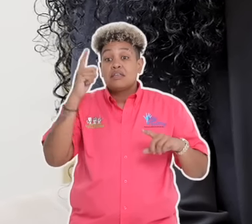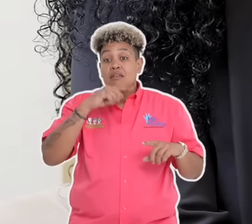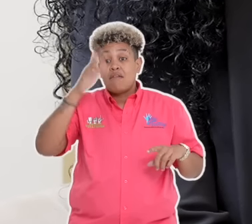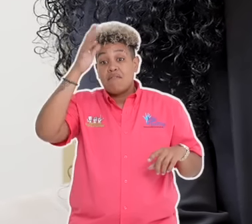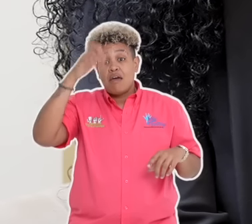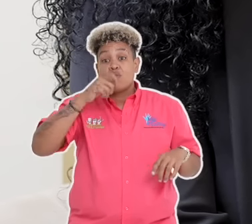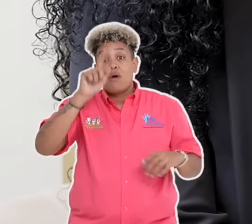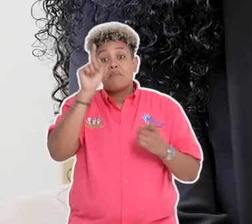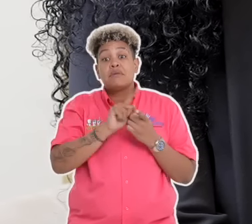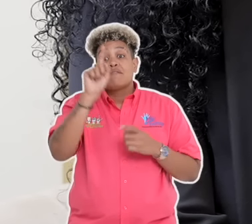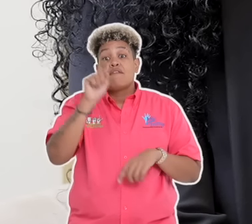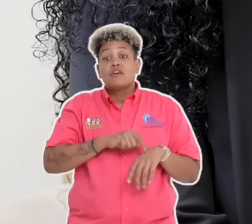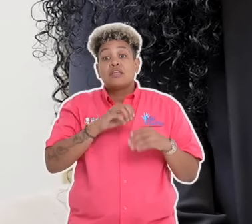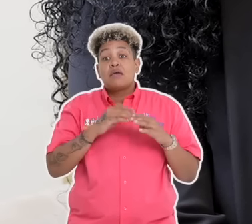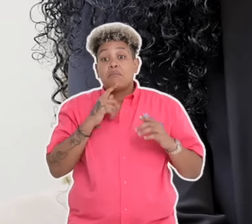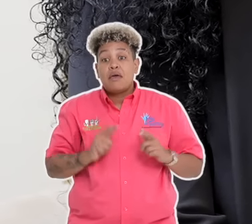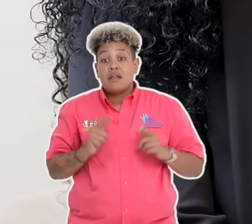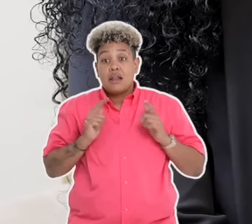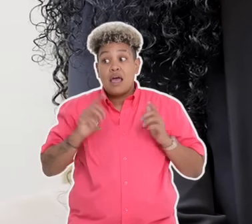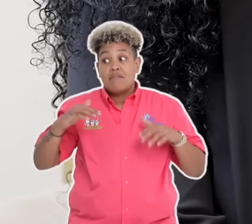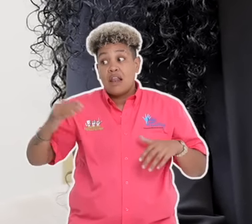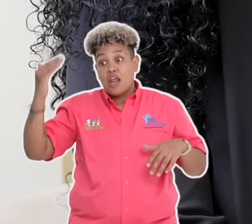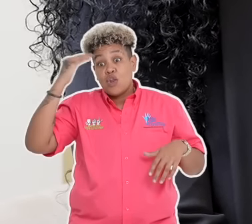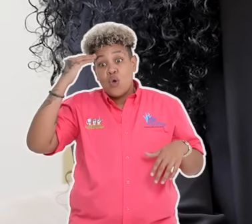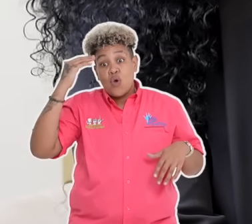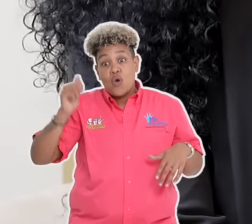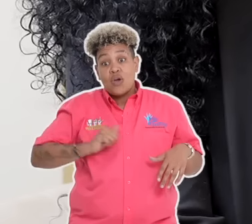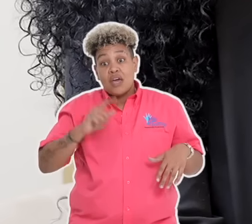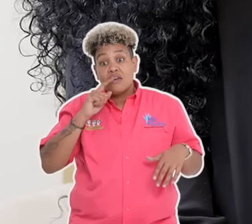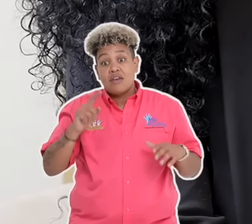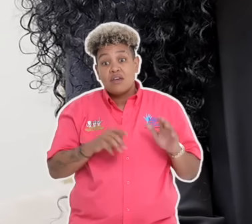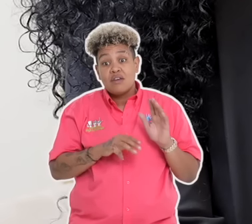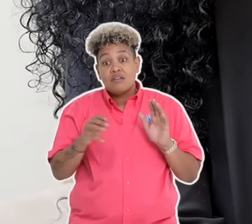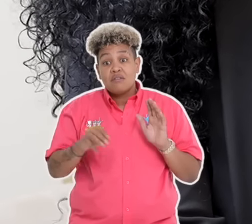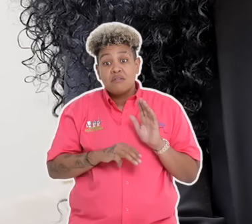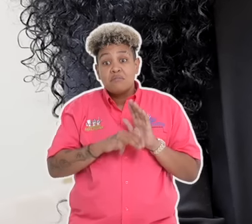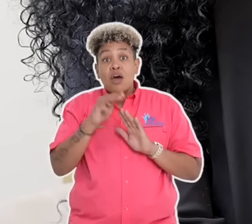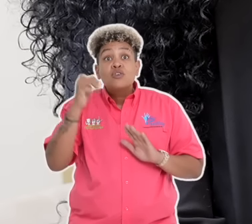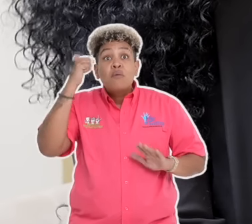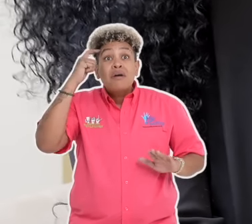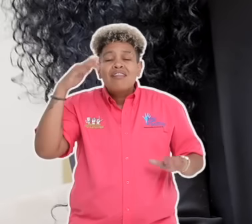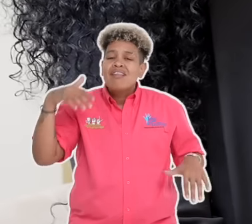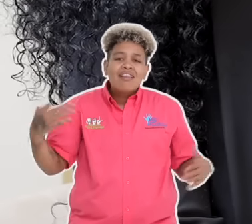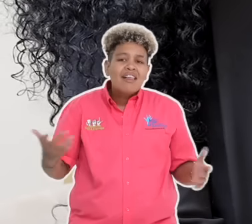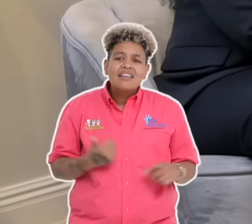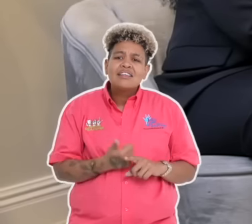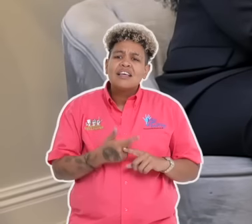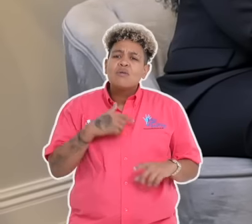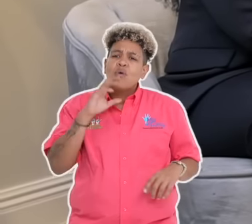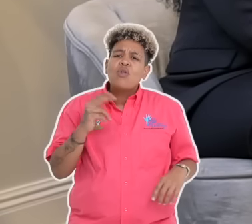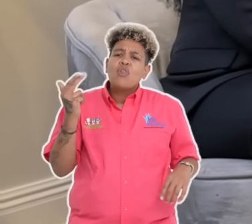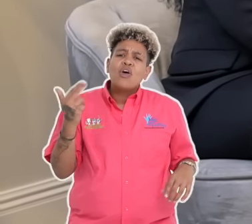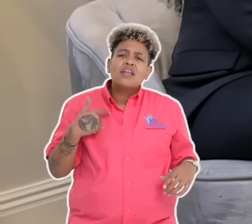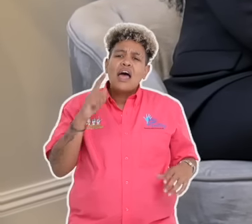a stepfather whom I just met for the first time in my life, and not knowing, I was at the maturity, mental maturity of probably a five-year-old. So